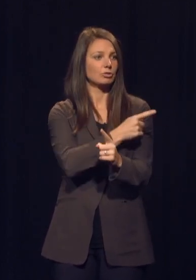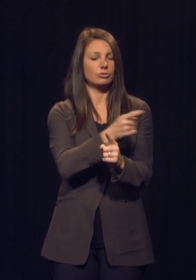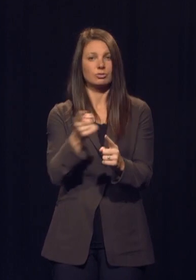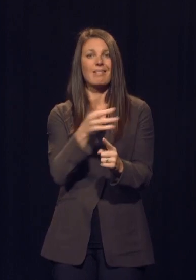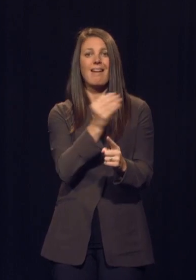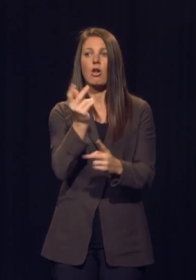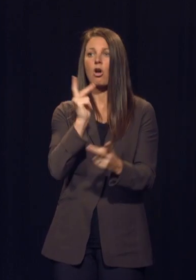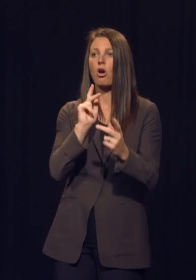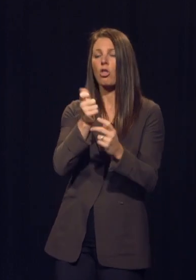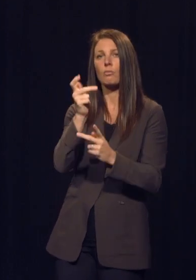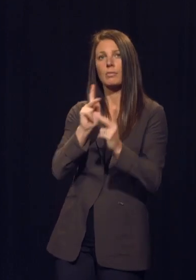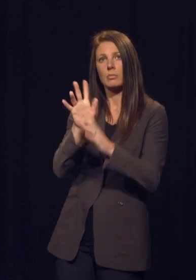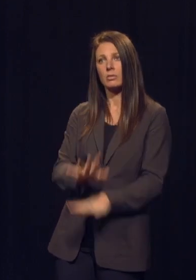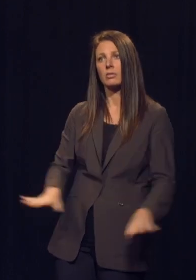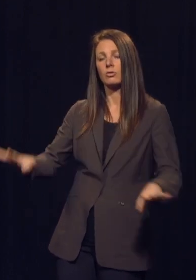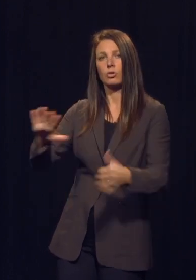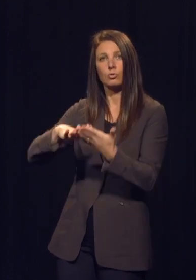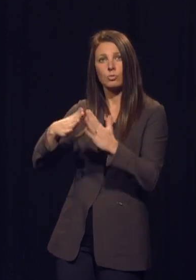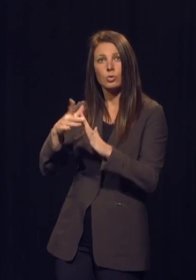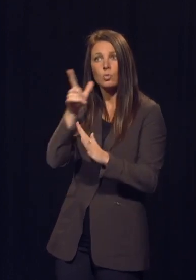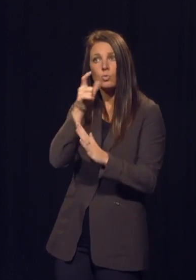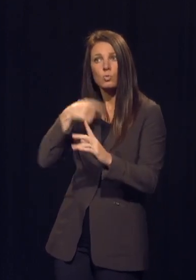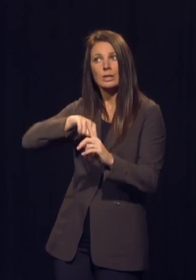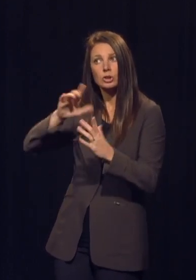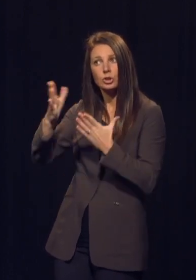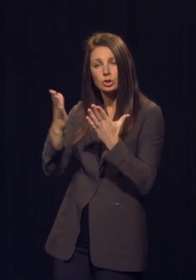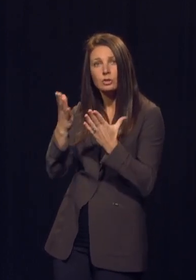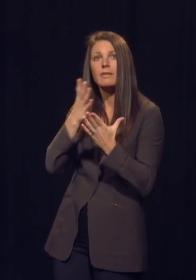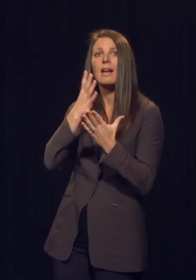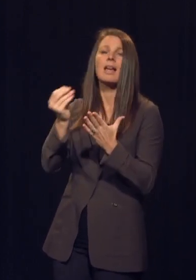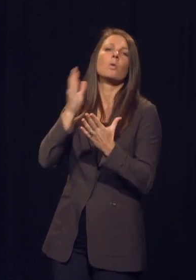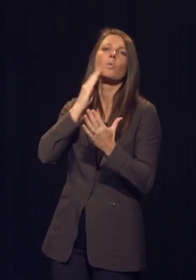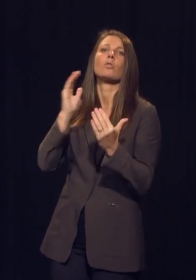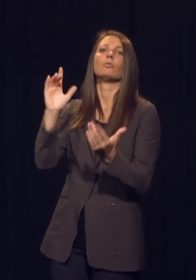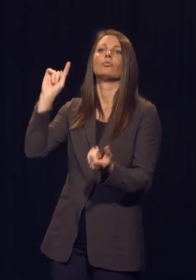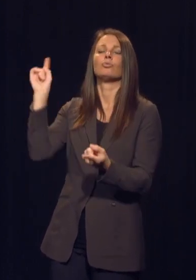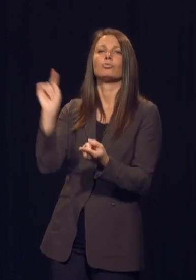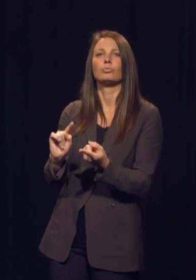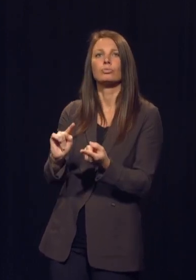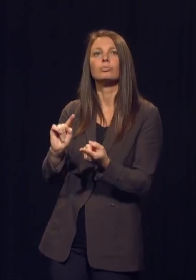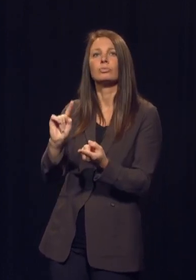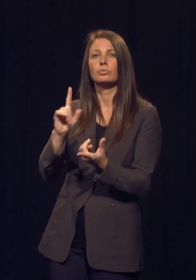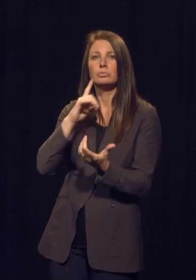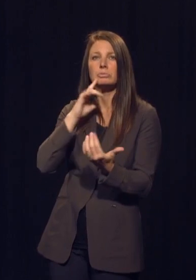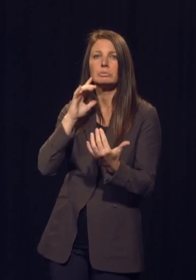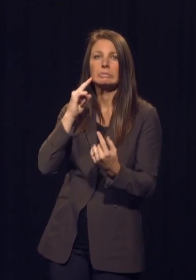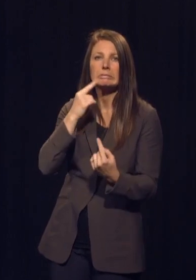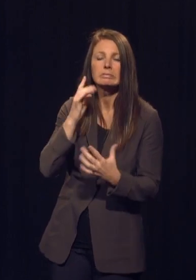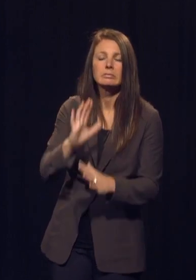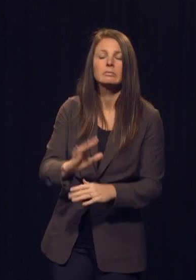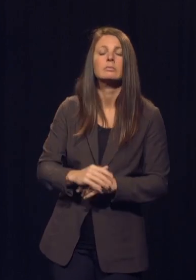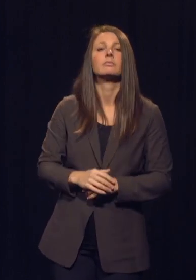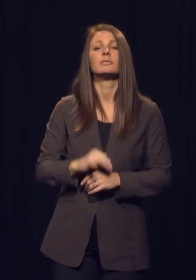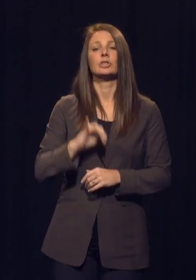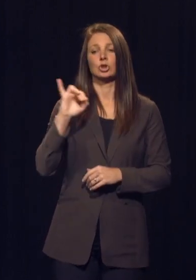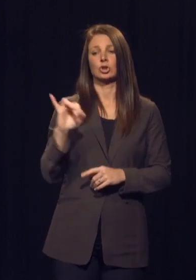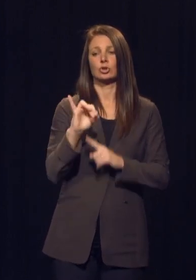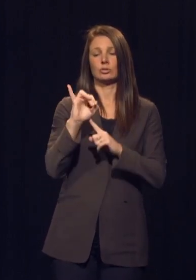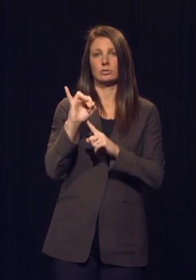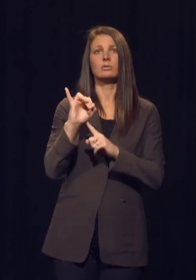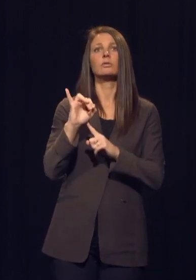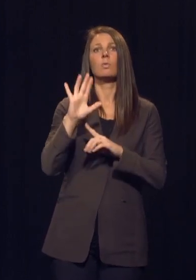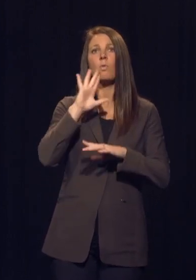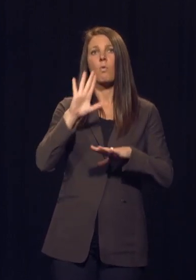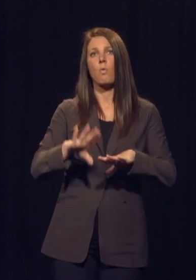others in the communities we serve and aids in the reduction of disparities. It is insurance that opens the door